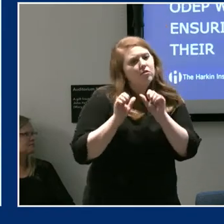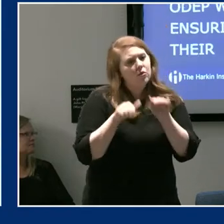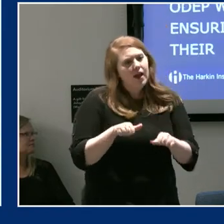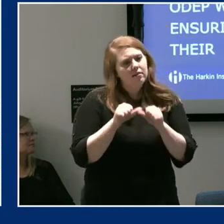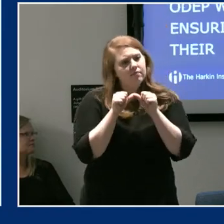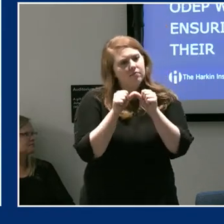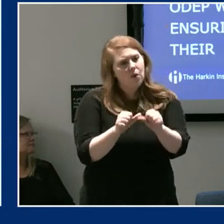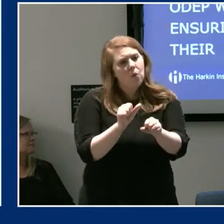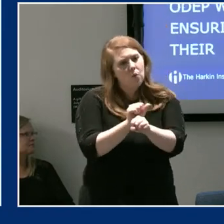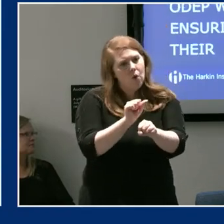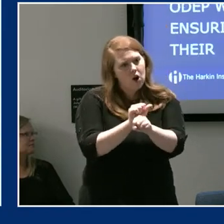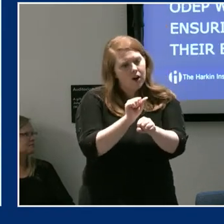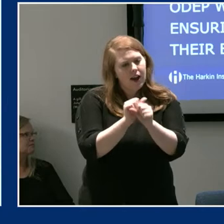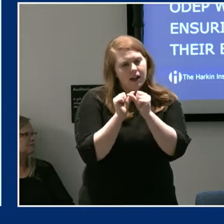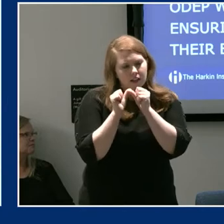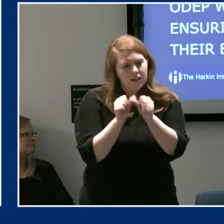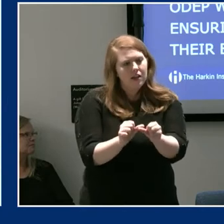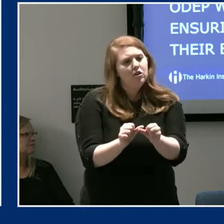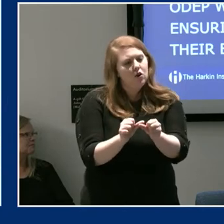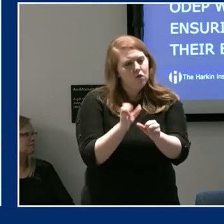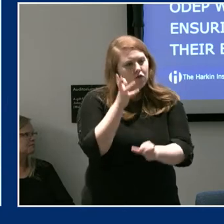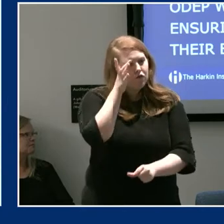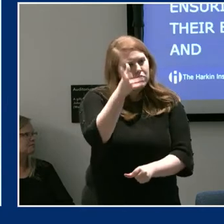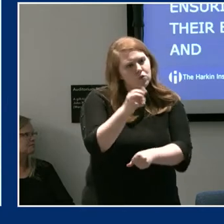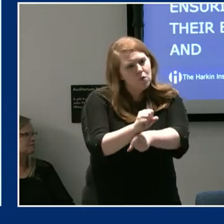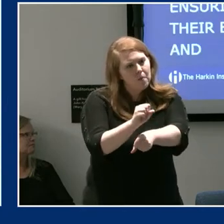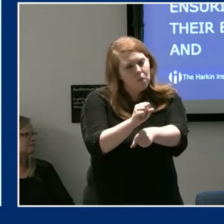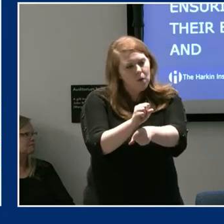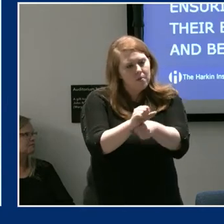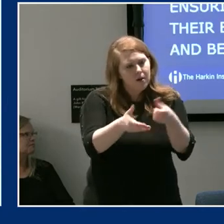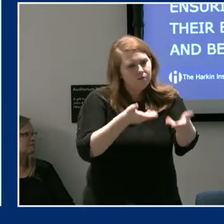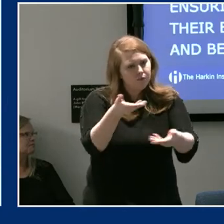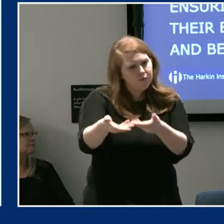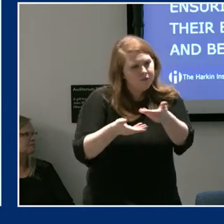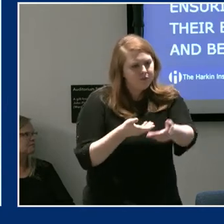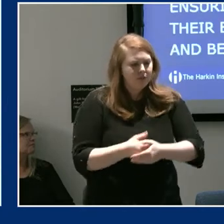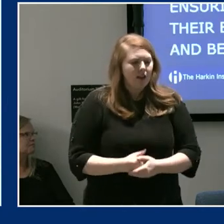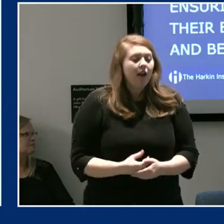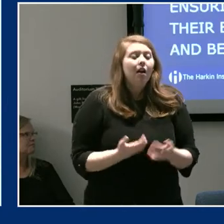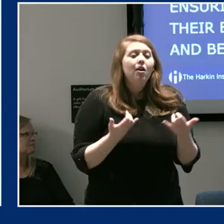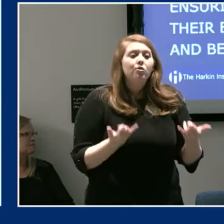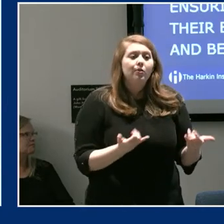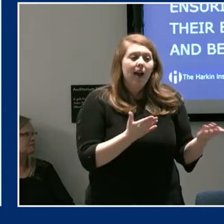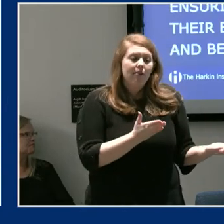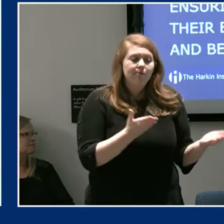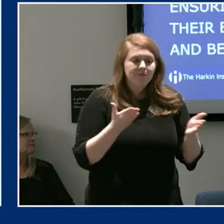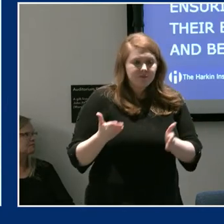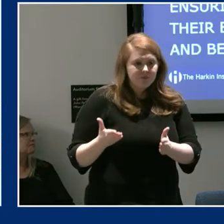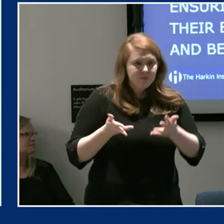and be employable in the future. So that's, now I want to shift to Judge Pratt.